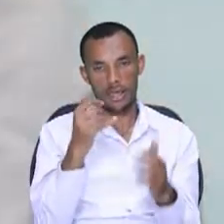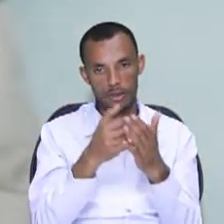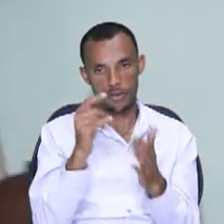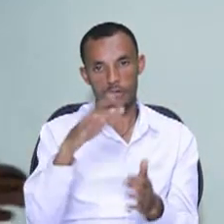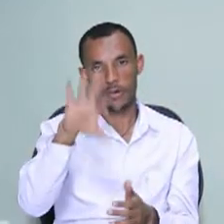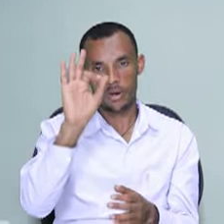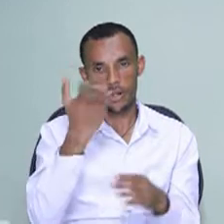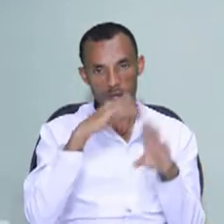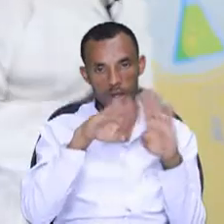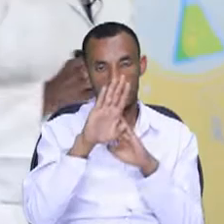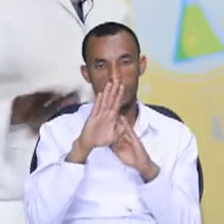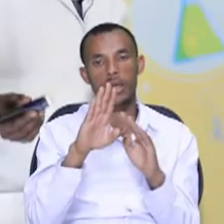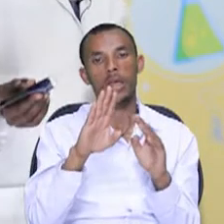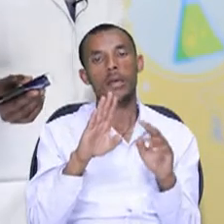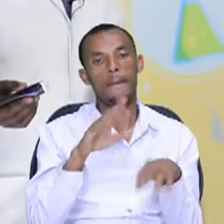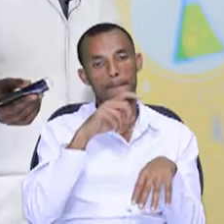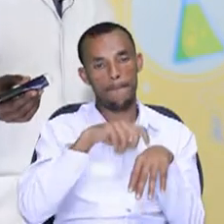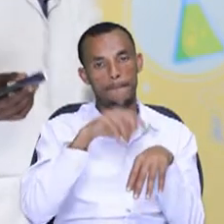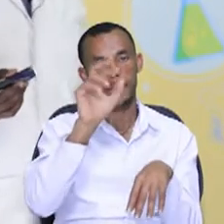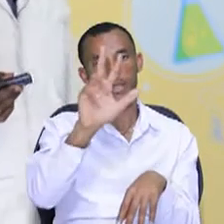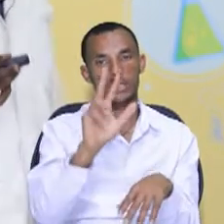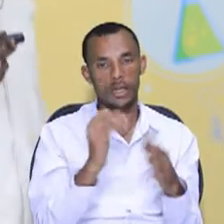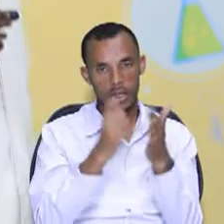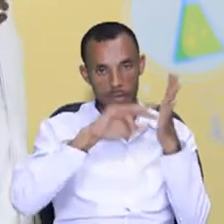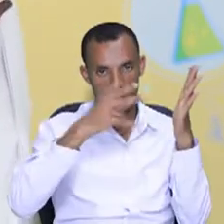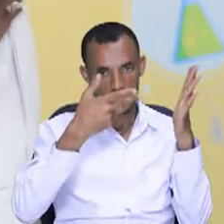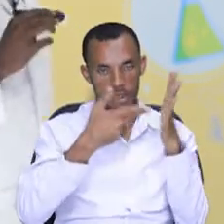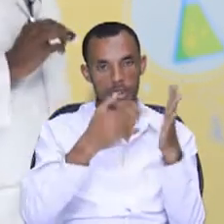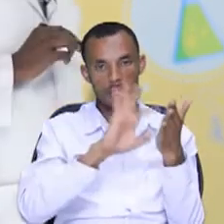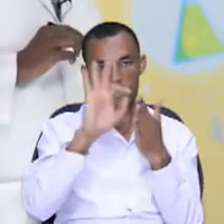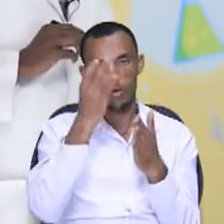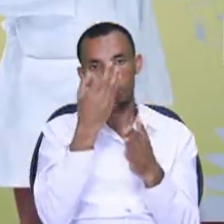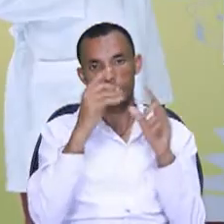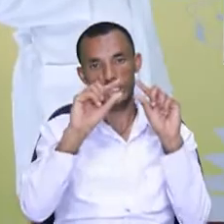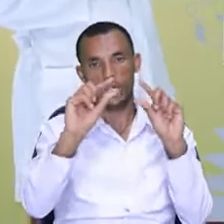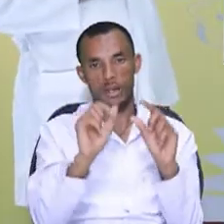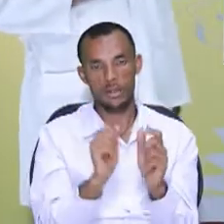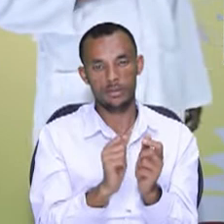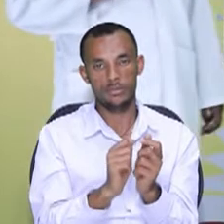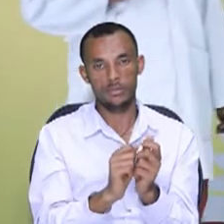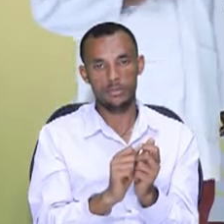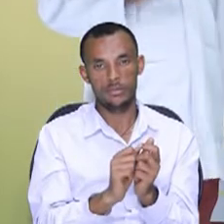it is found in period 3. That means number of shell